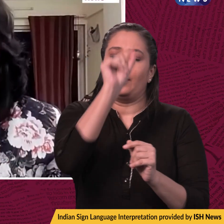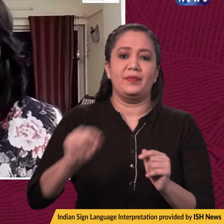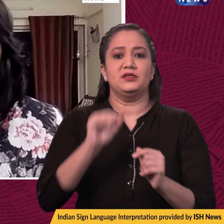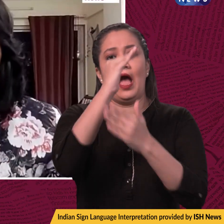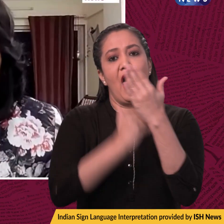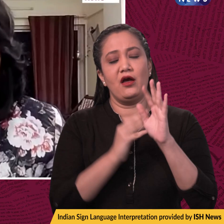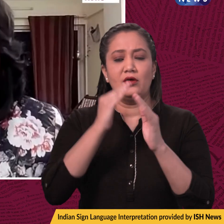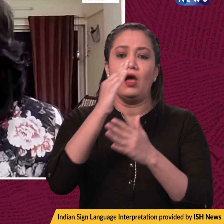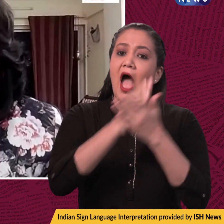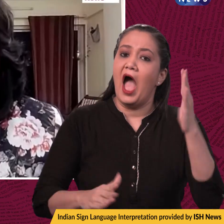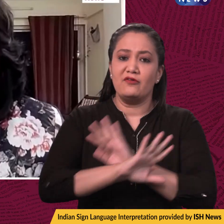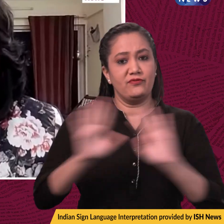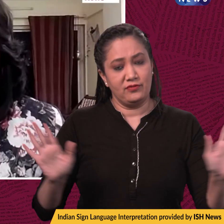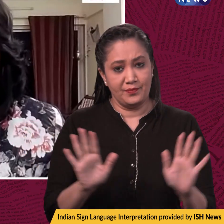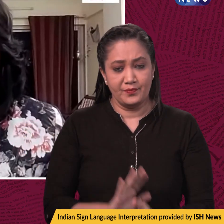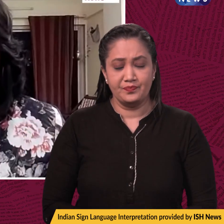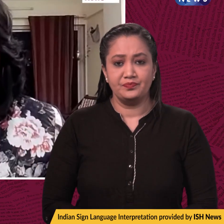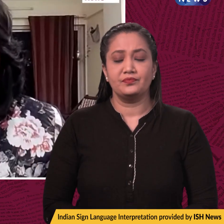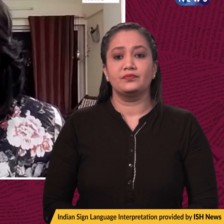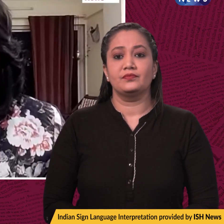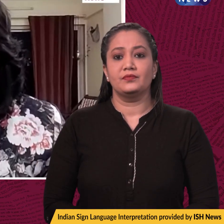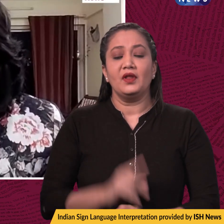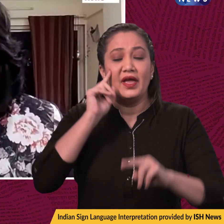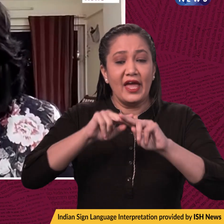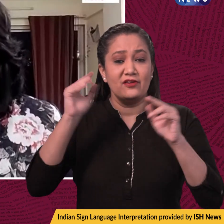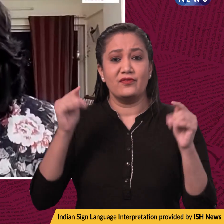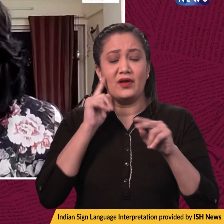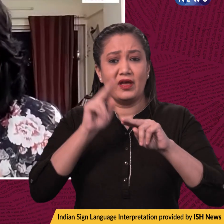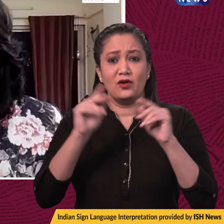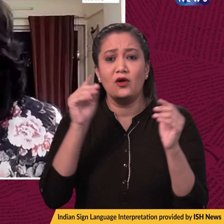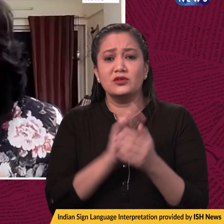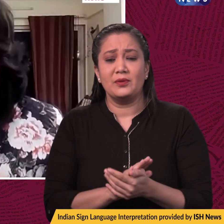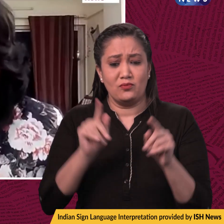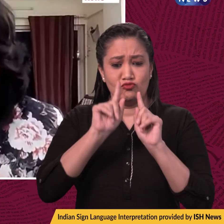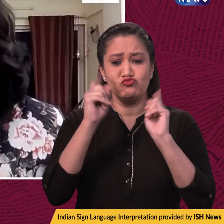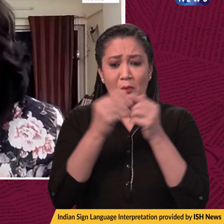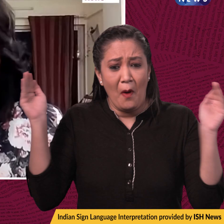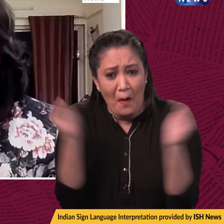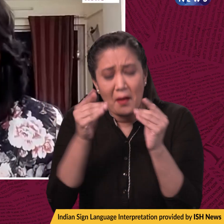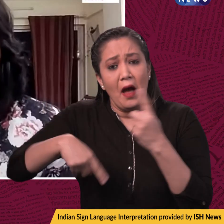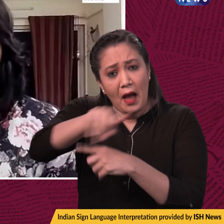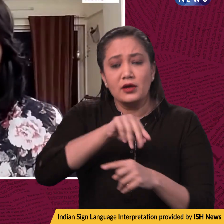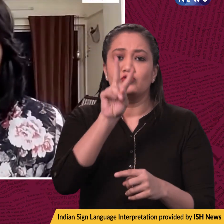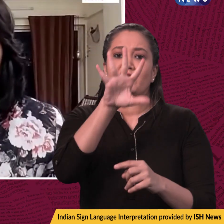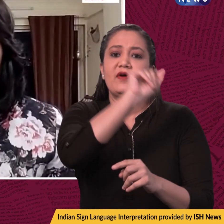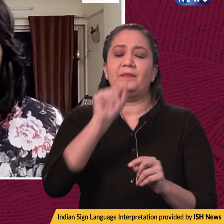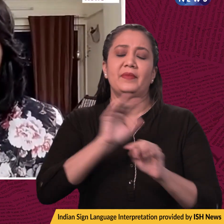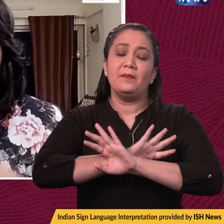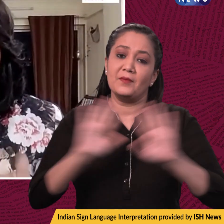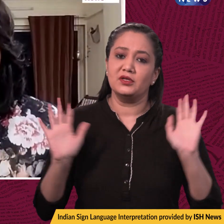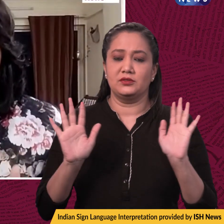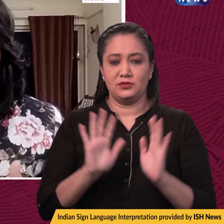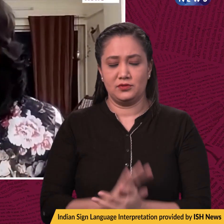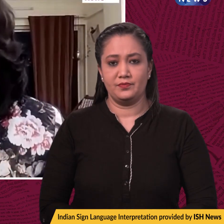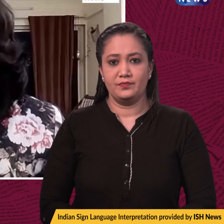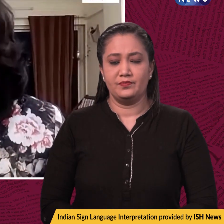place are now allowed to gather in case of enclosed spaces, and people up to 25% of capacity are allowed to gather in case